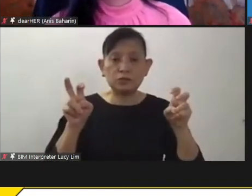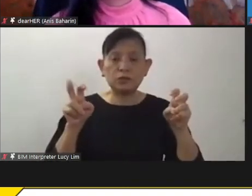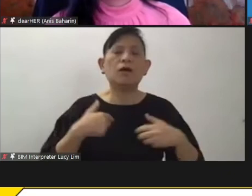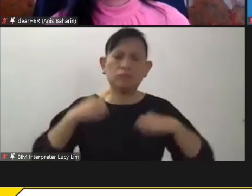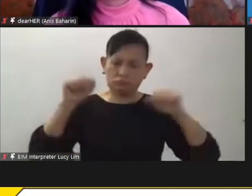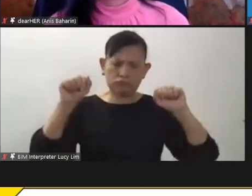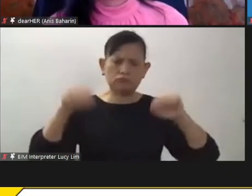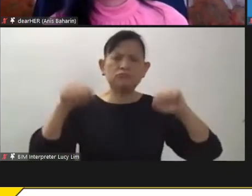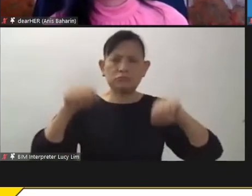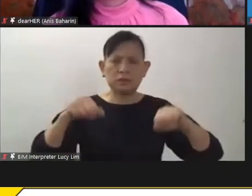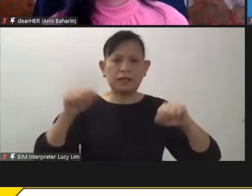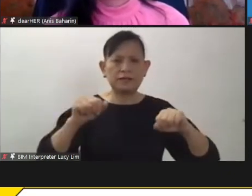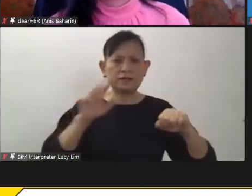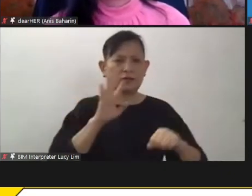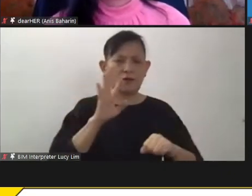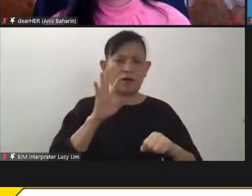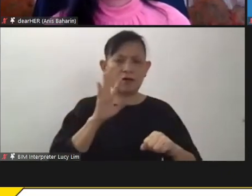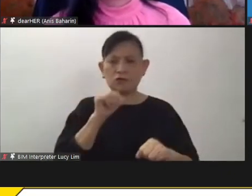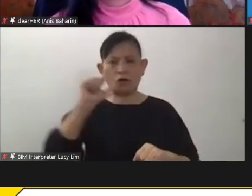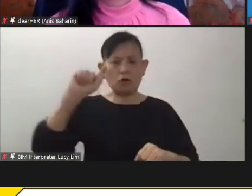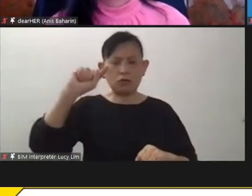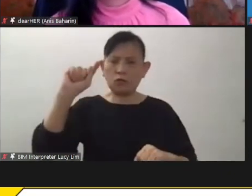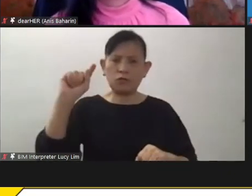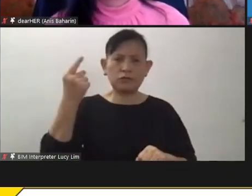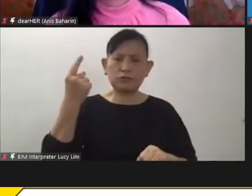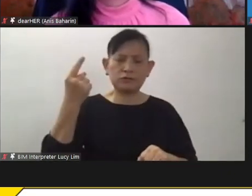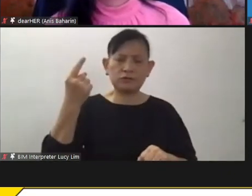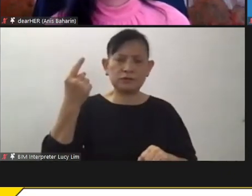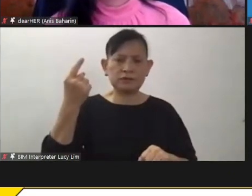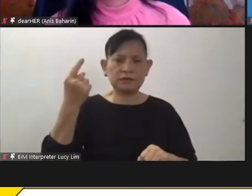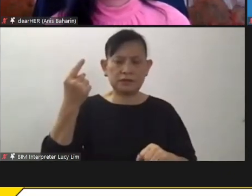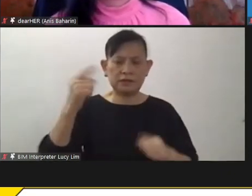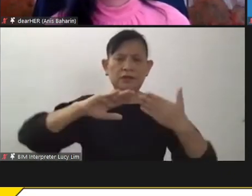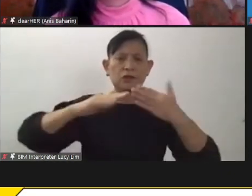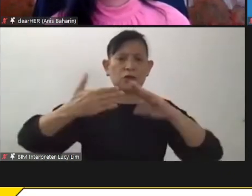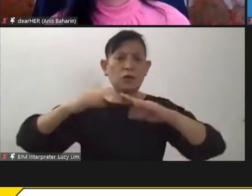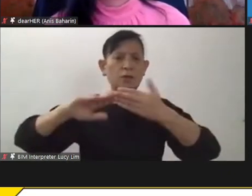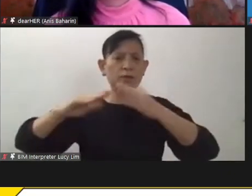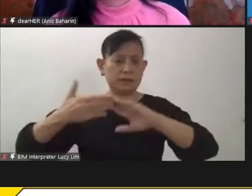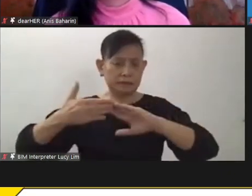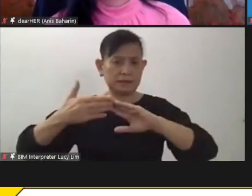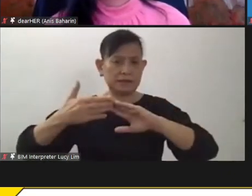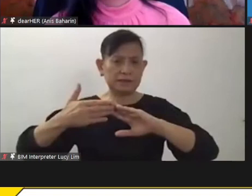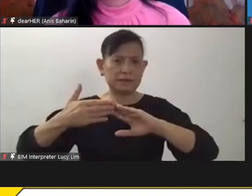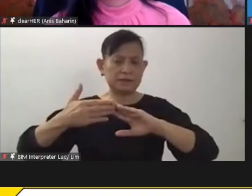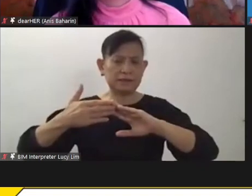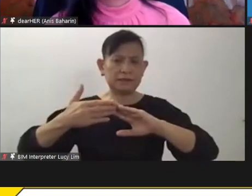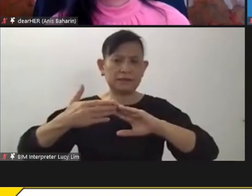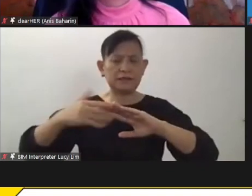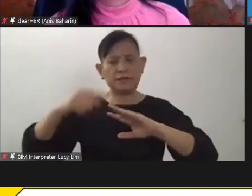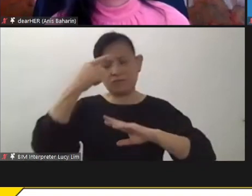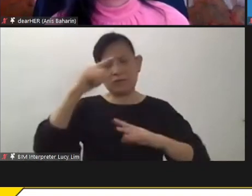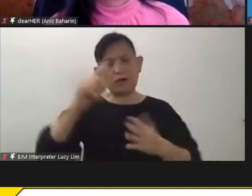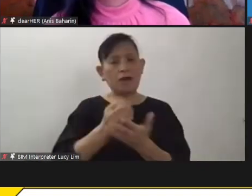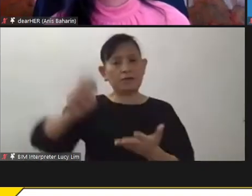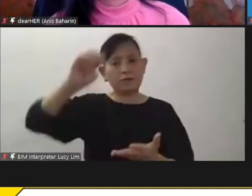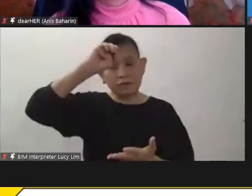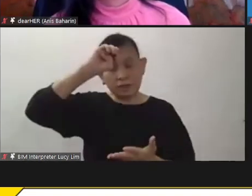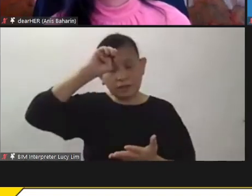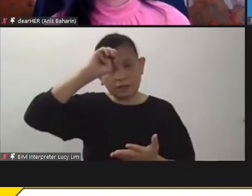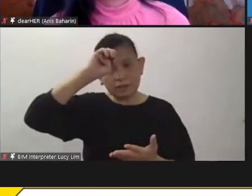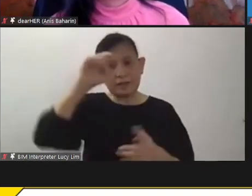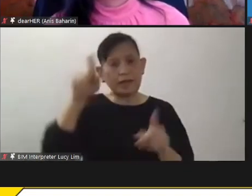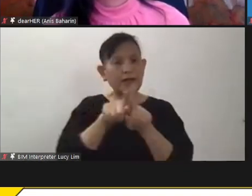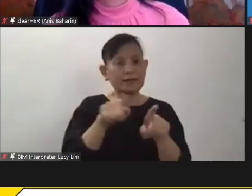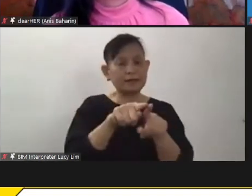about not just about racists or our communities, but it can also boil down to things like education, as Cheryl has